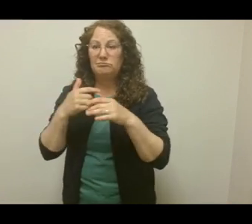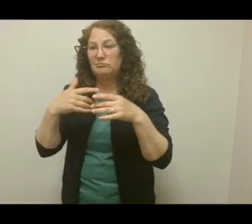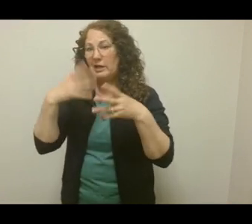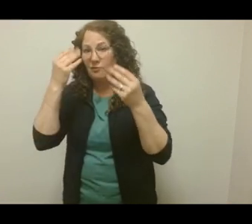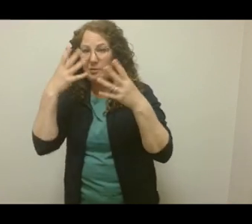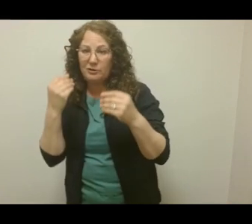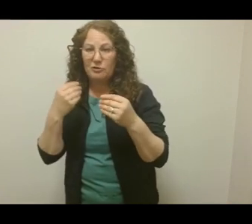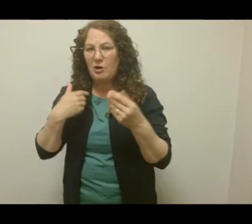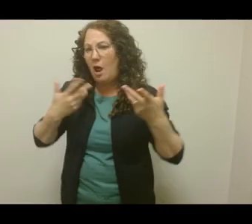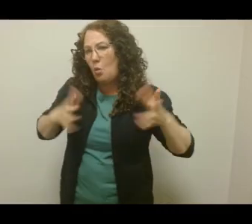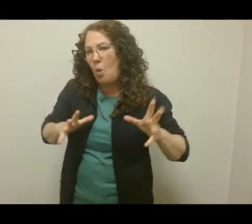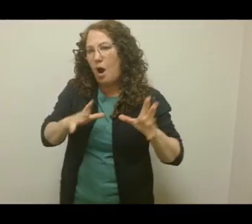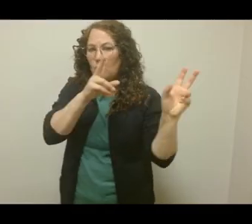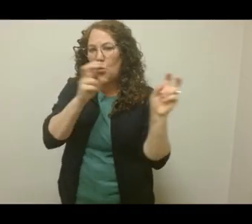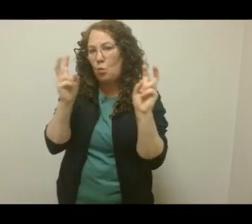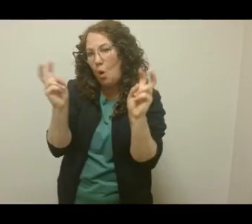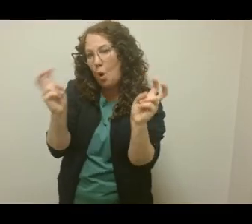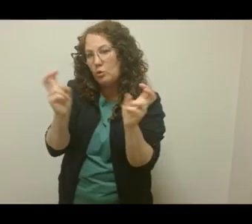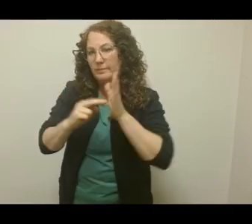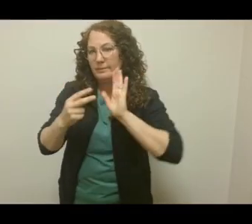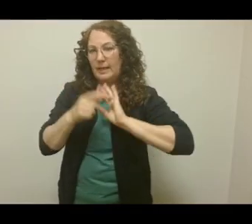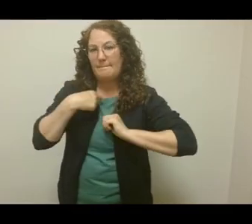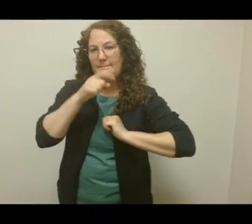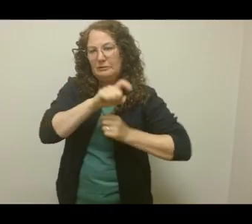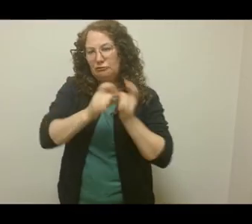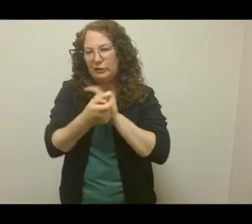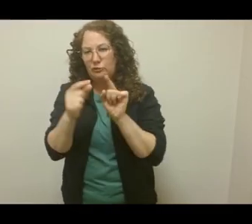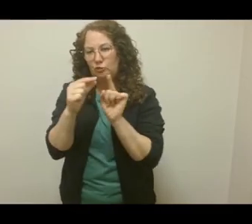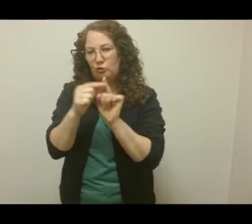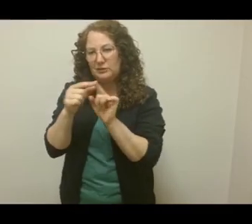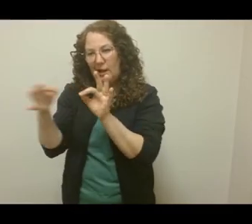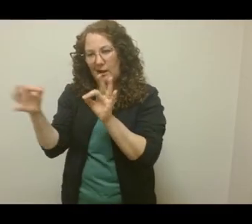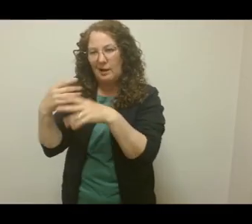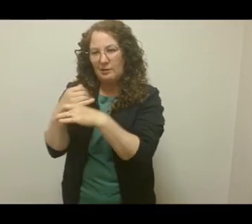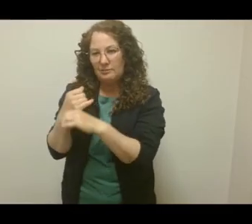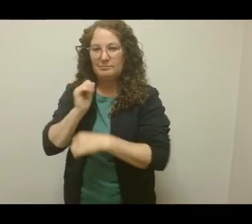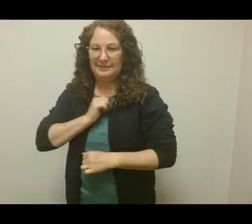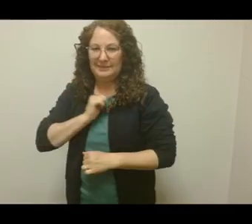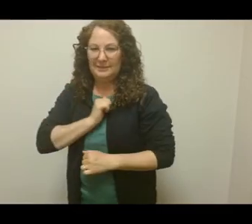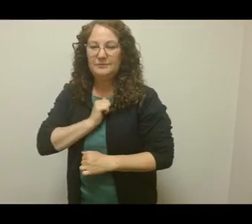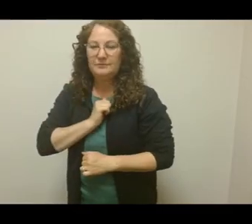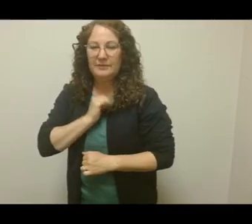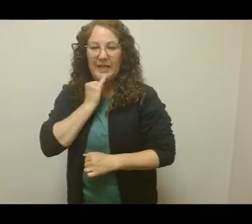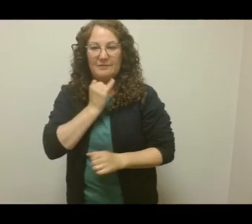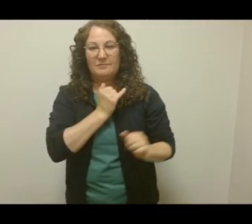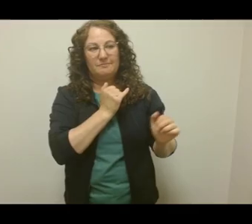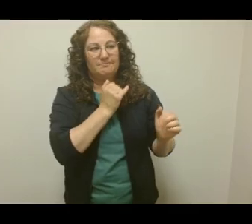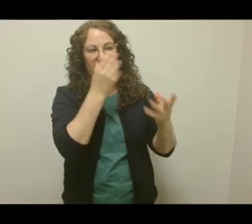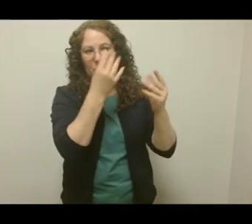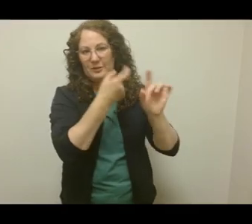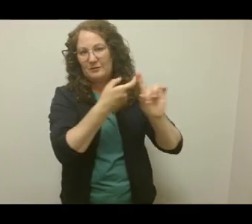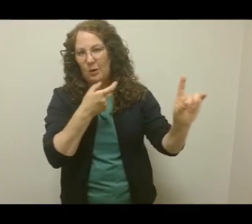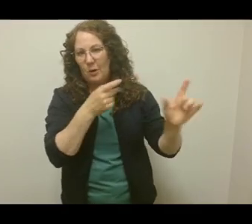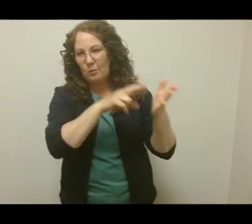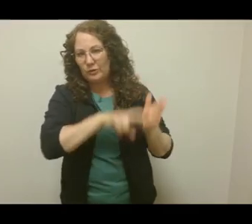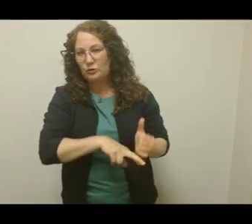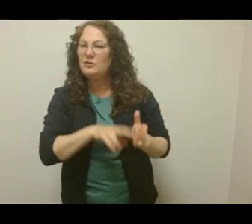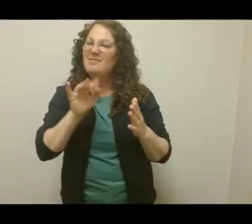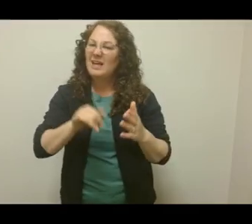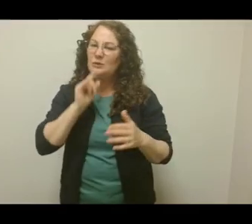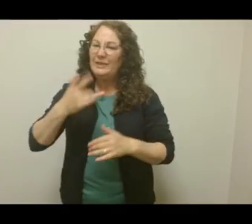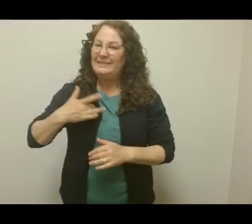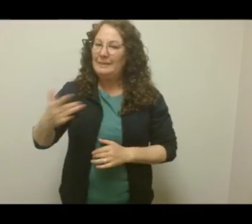They don't want quotes, so we have to paraphrase when we use information from research. These are some of the kind of